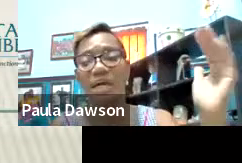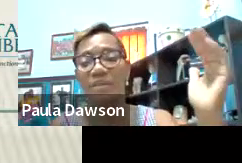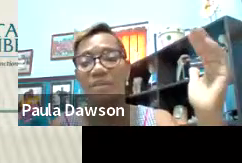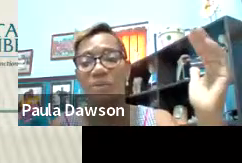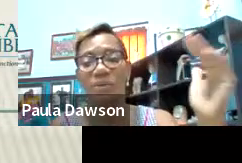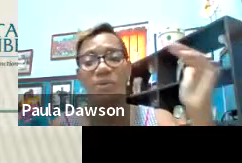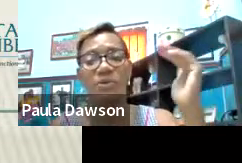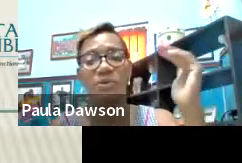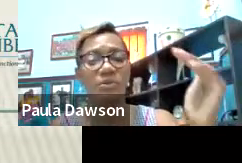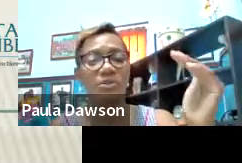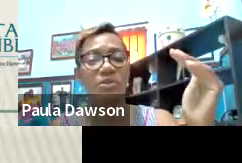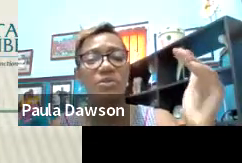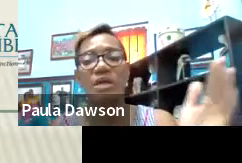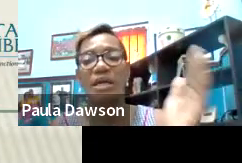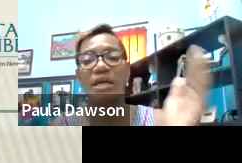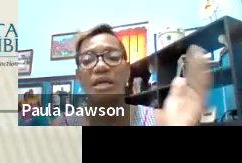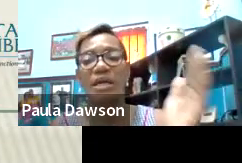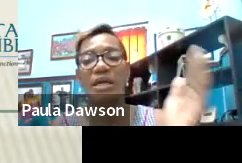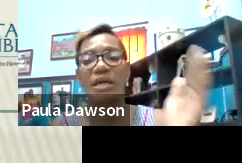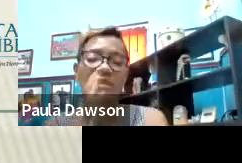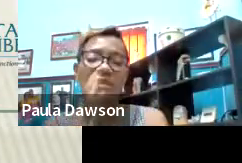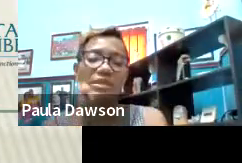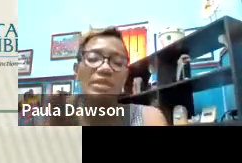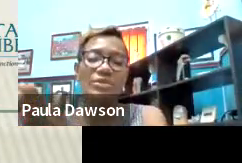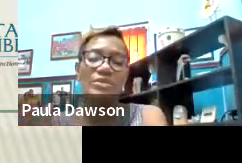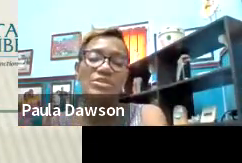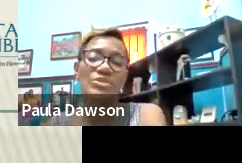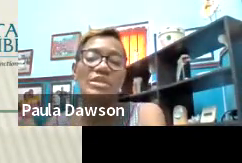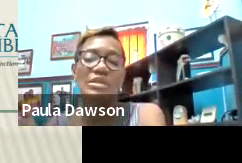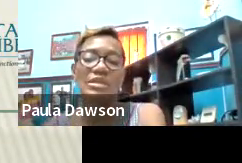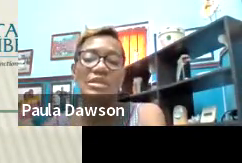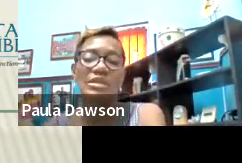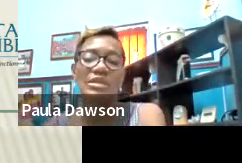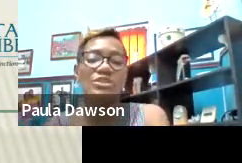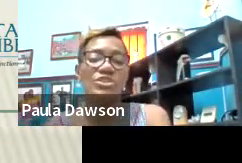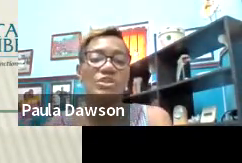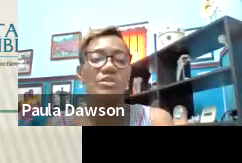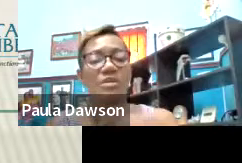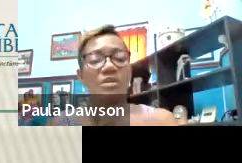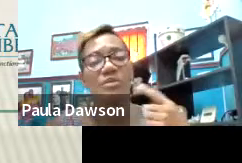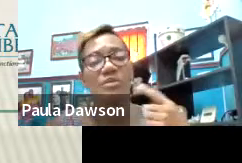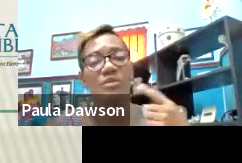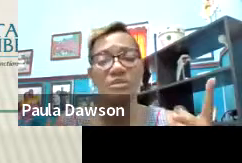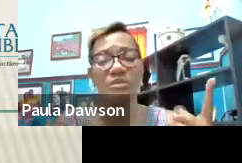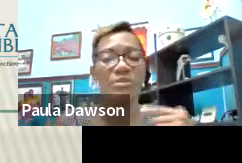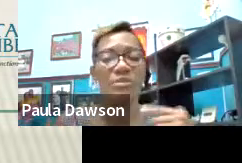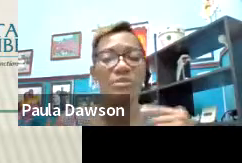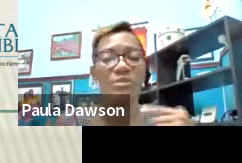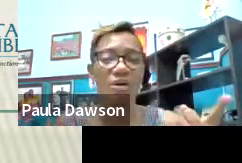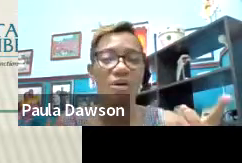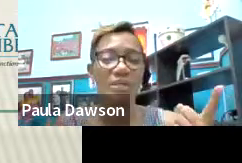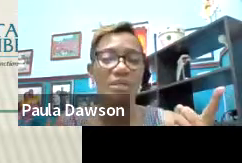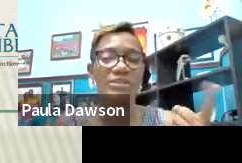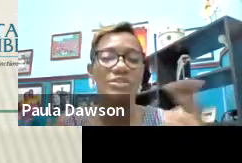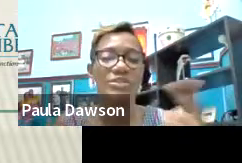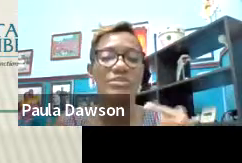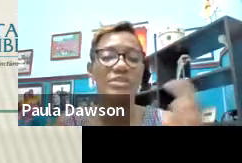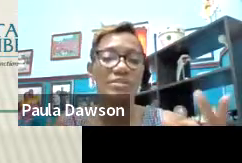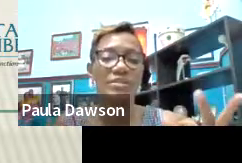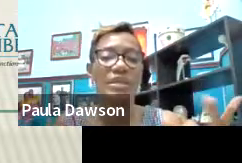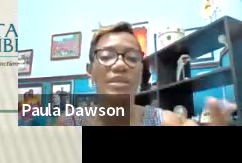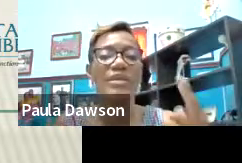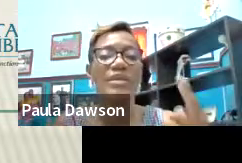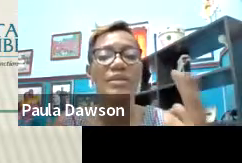You start low, you go slow, and you gradually increase your intervention. First thing, prevent the